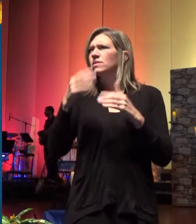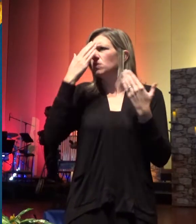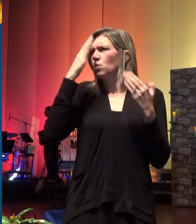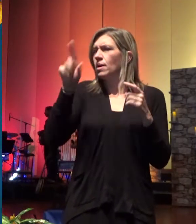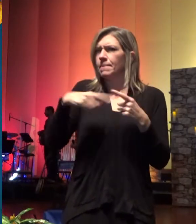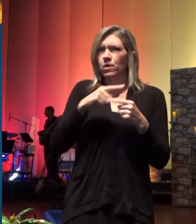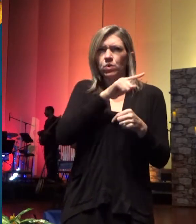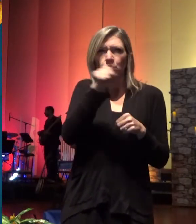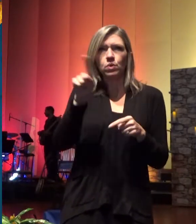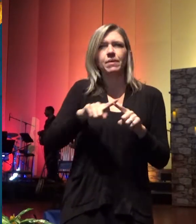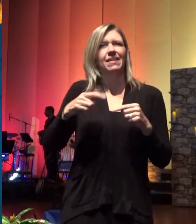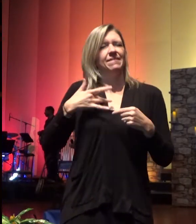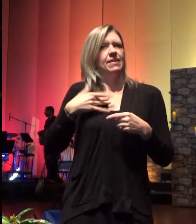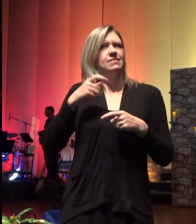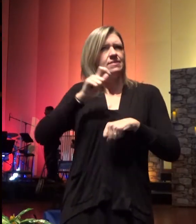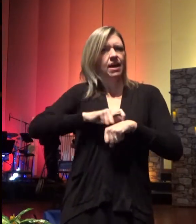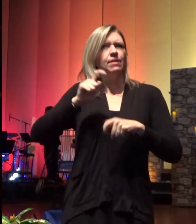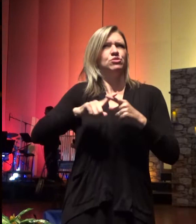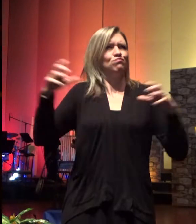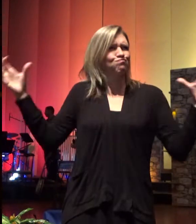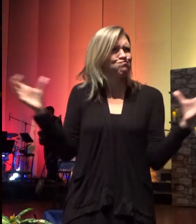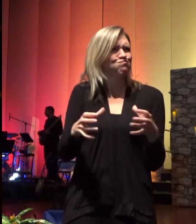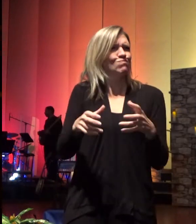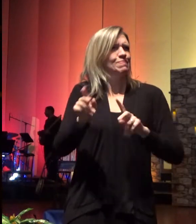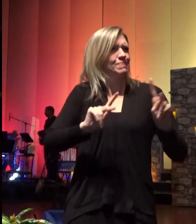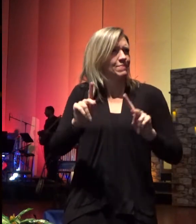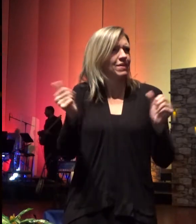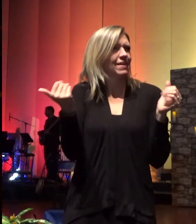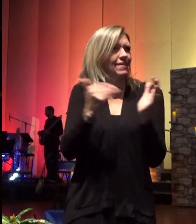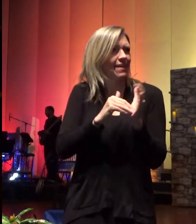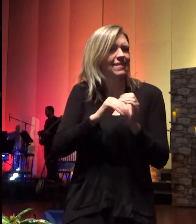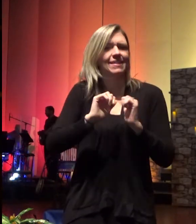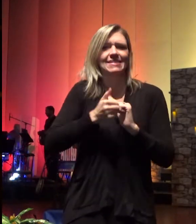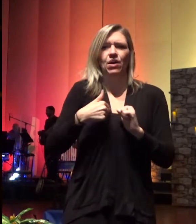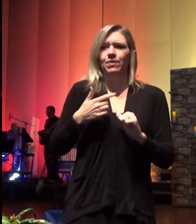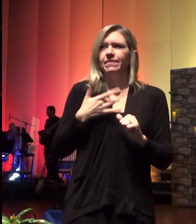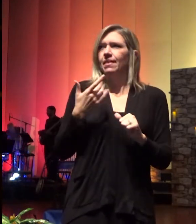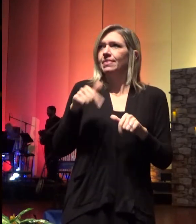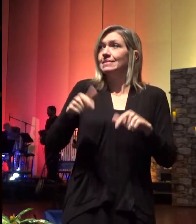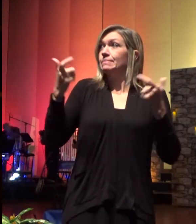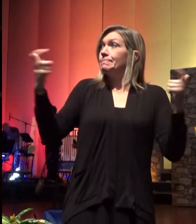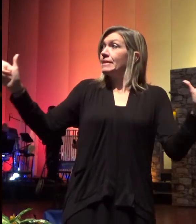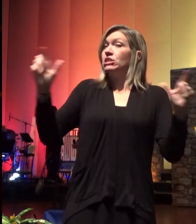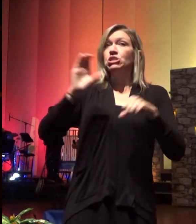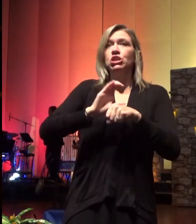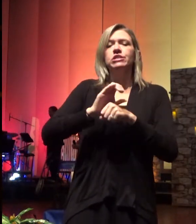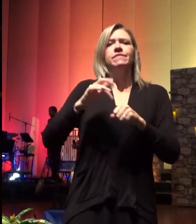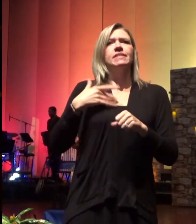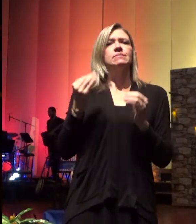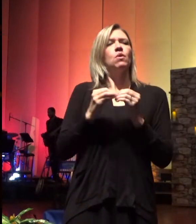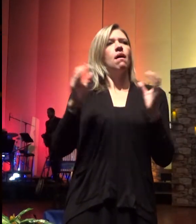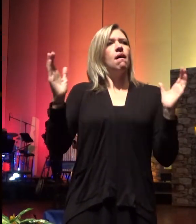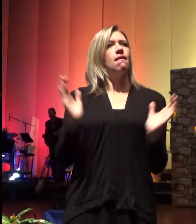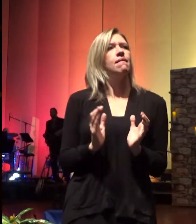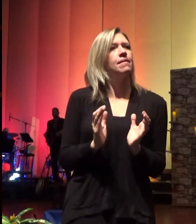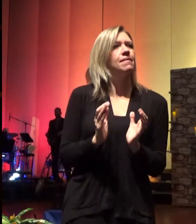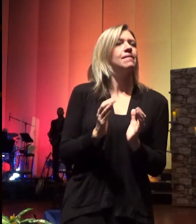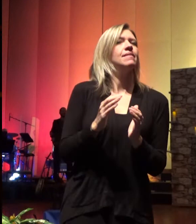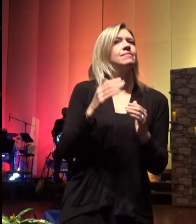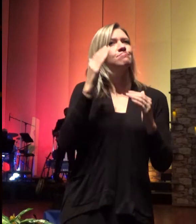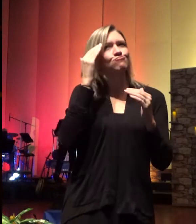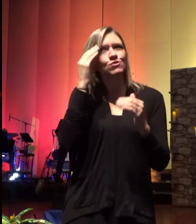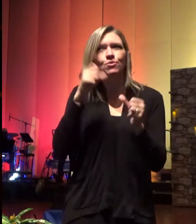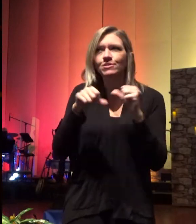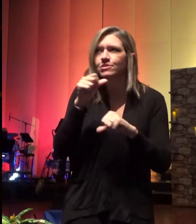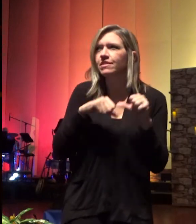to connect with other human beings again. It's how we make our big church feel small. It's how we get to know people. It's